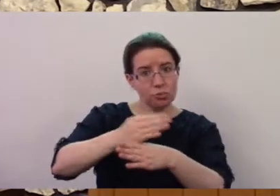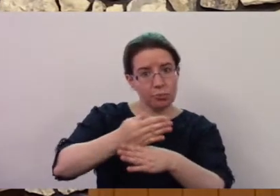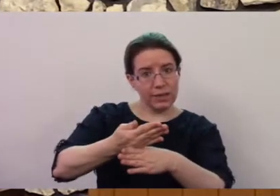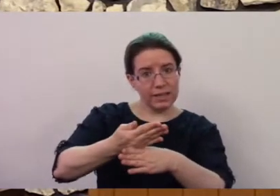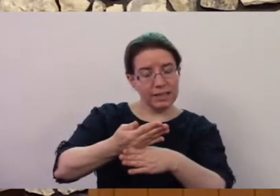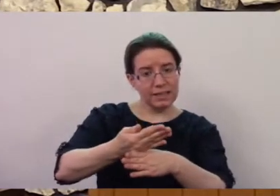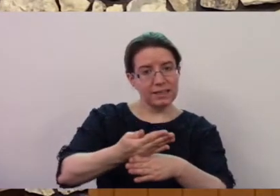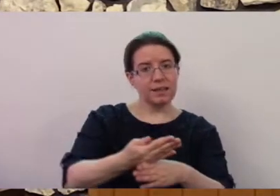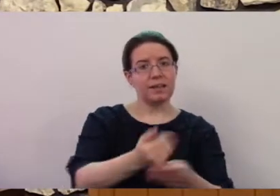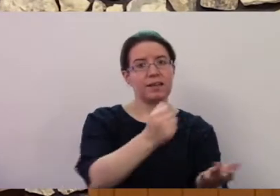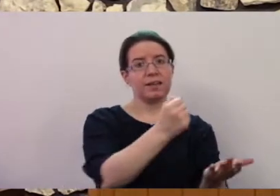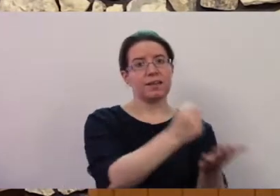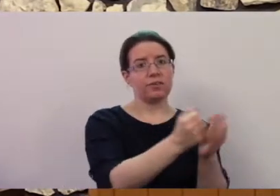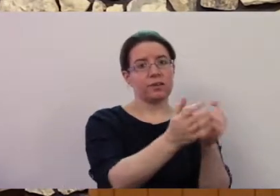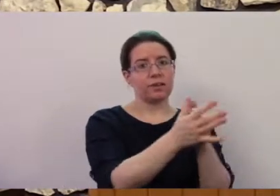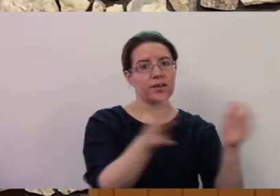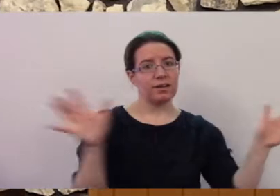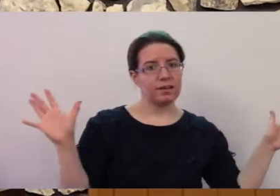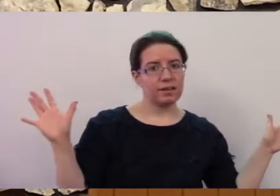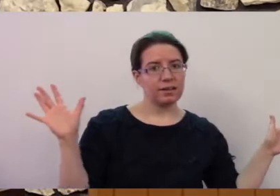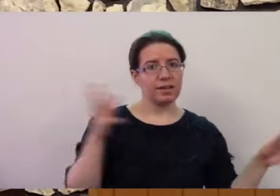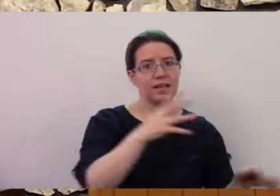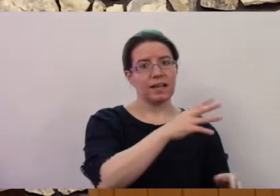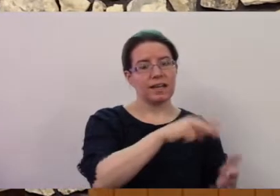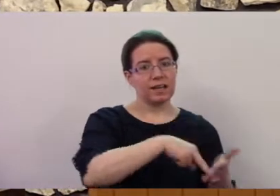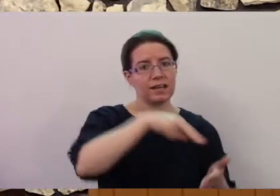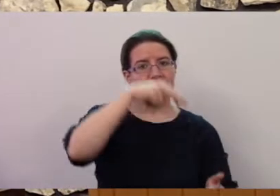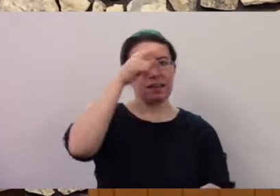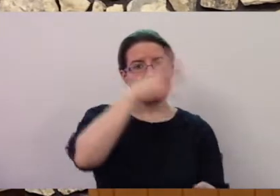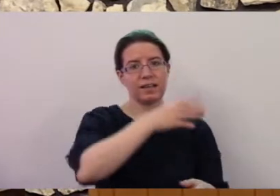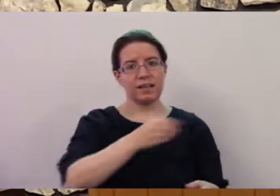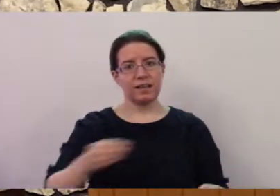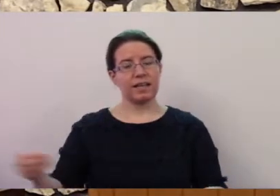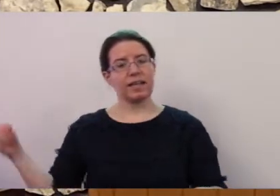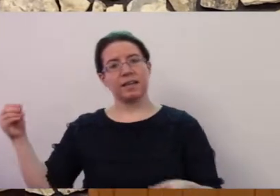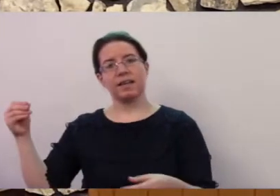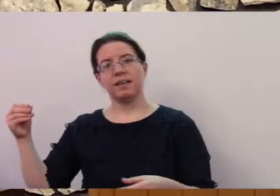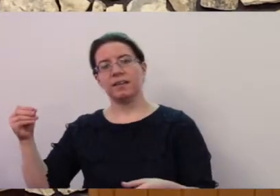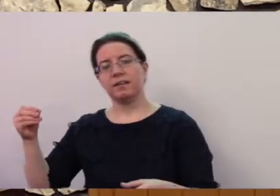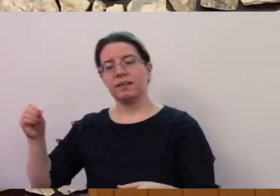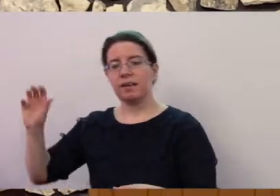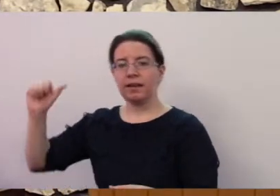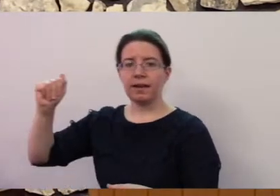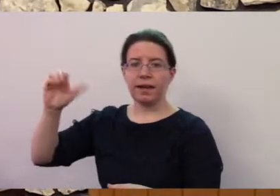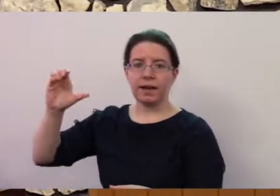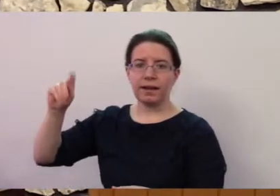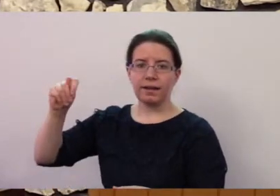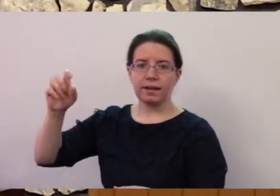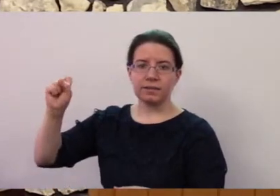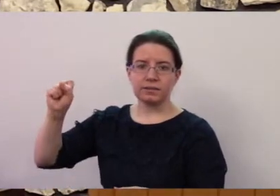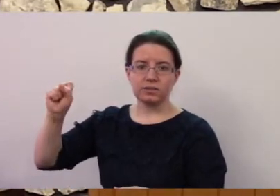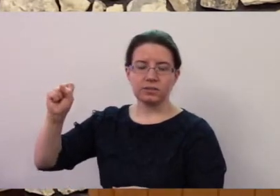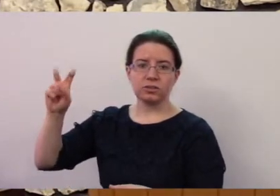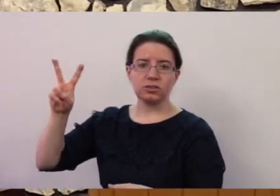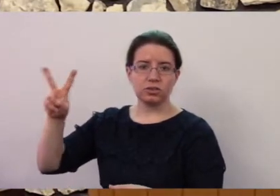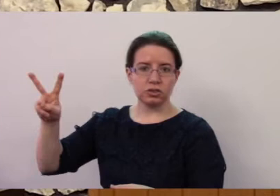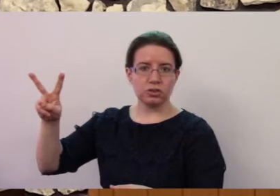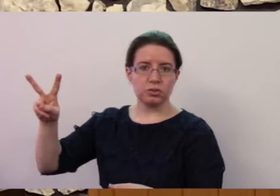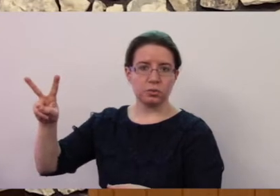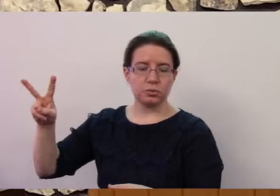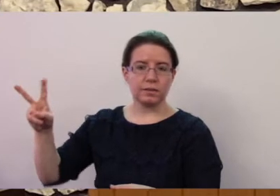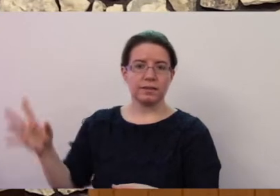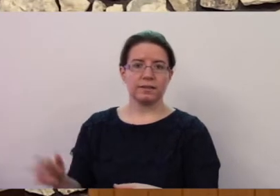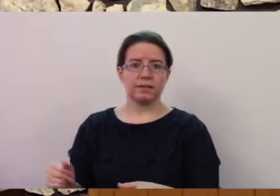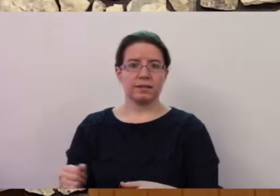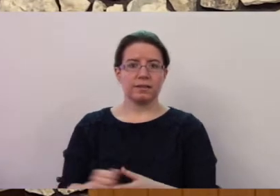arisen from the time that he poured out his spirit in the book of Acts, what did he teach them? Well,